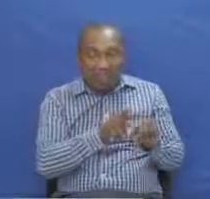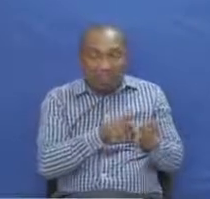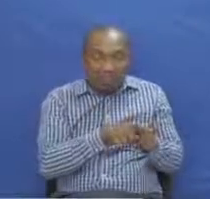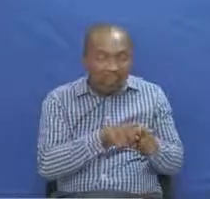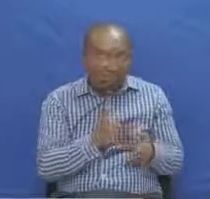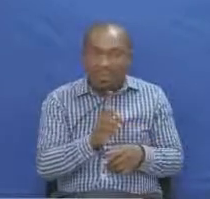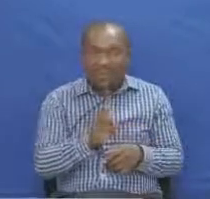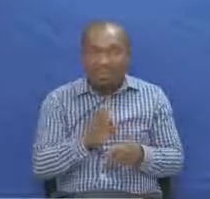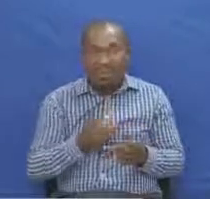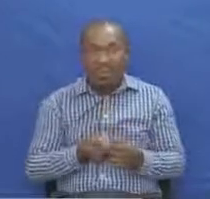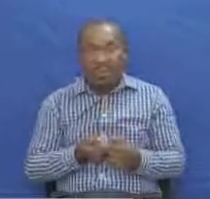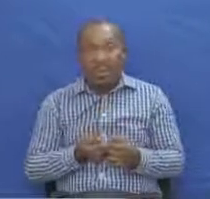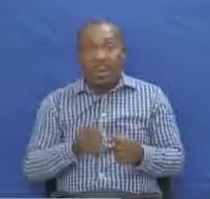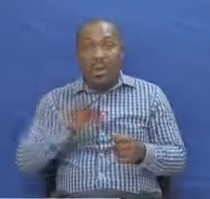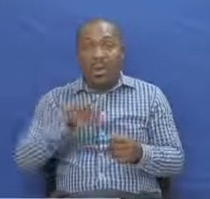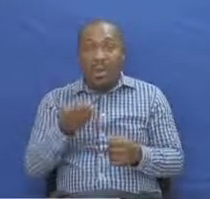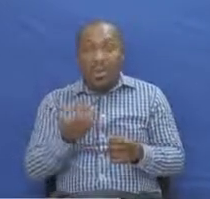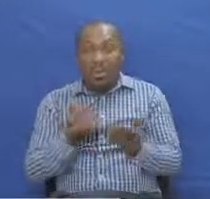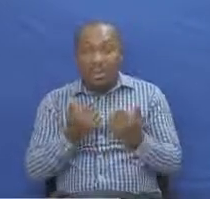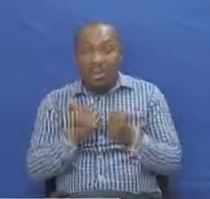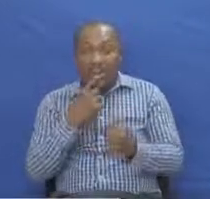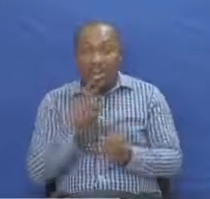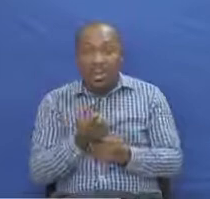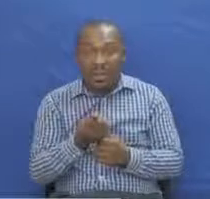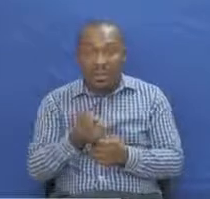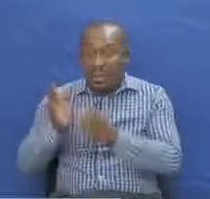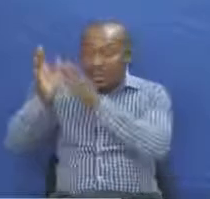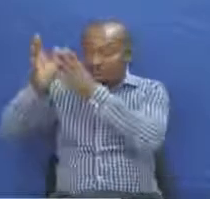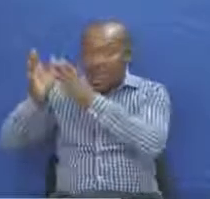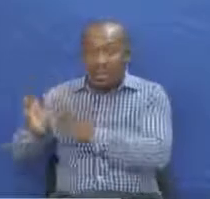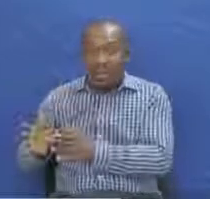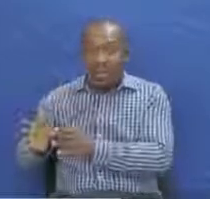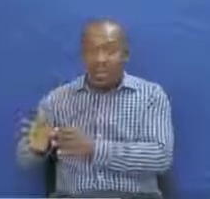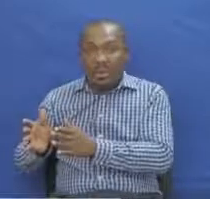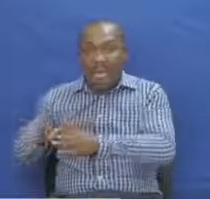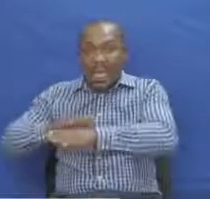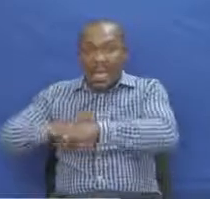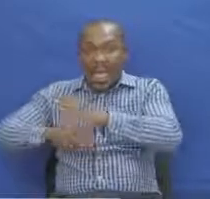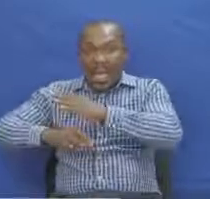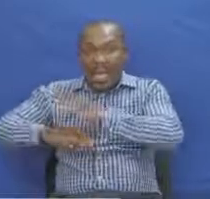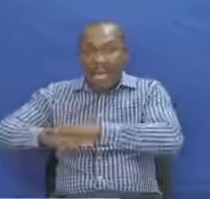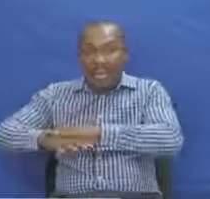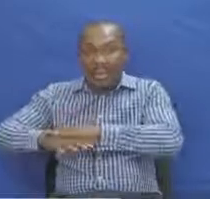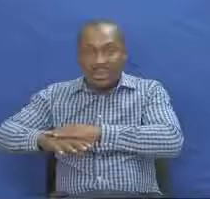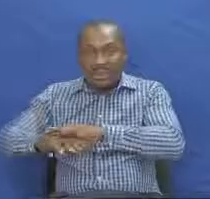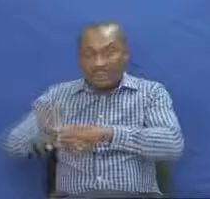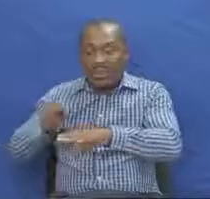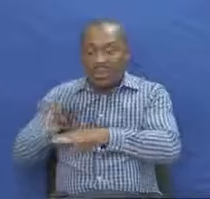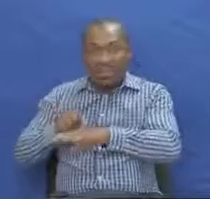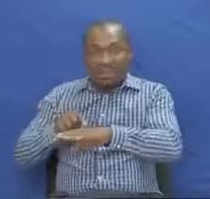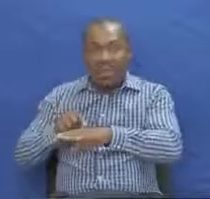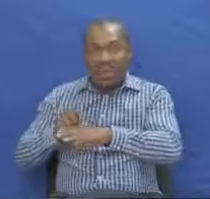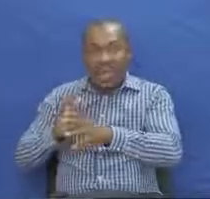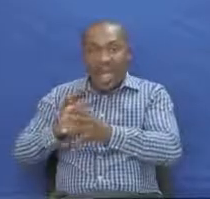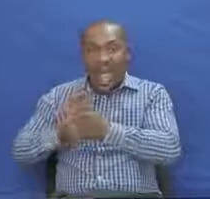human hands, there is an active growth. The very active dividing cells are found in human hands. We are not so